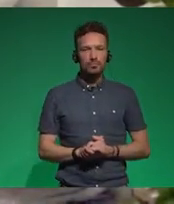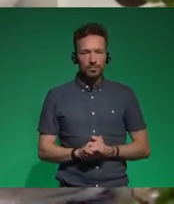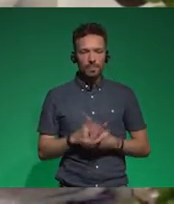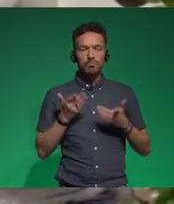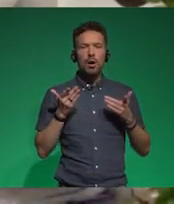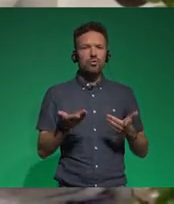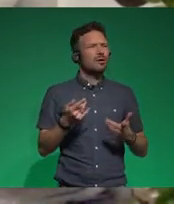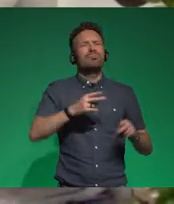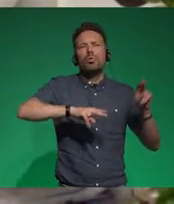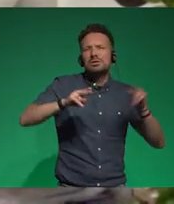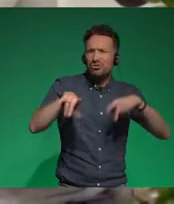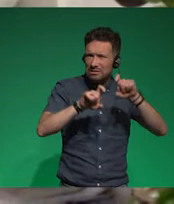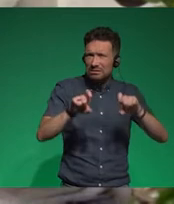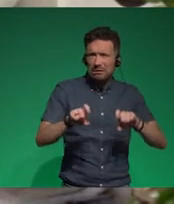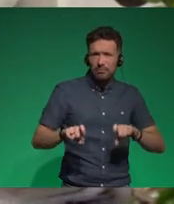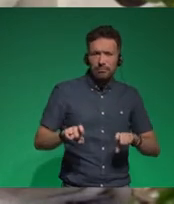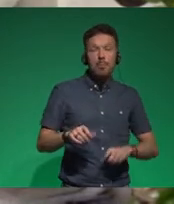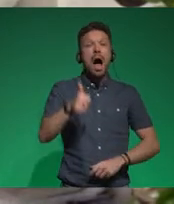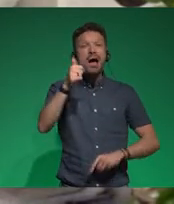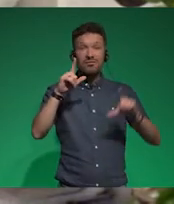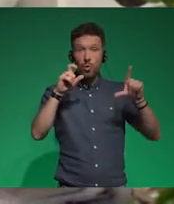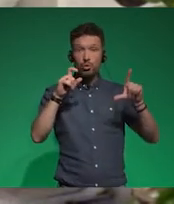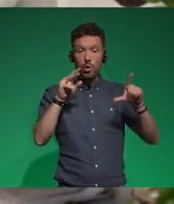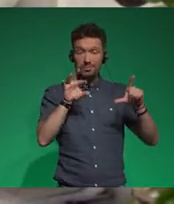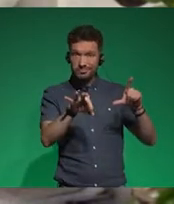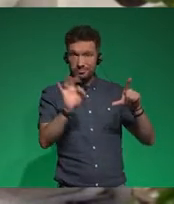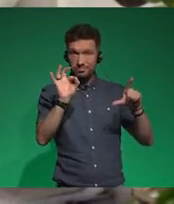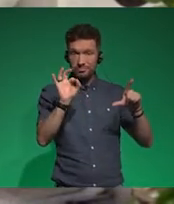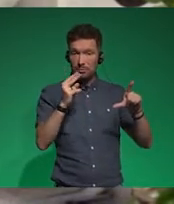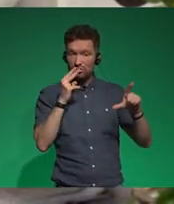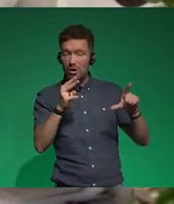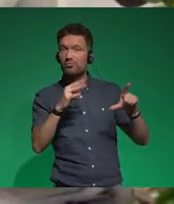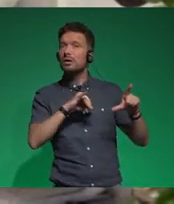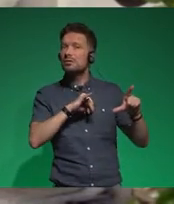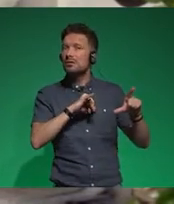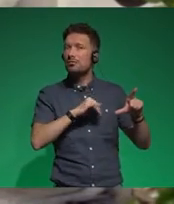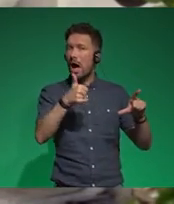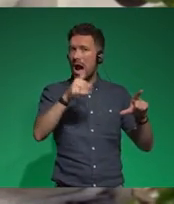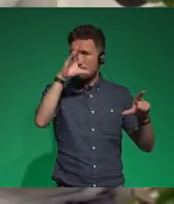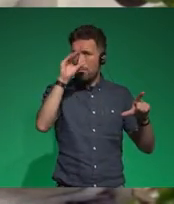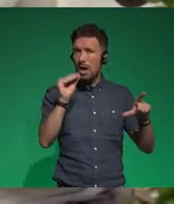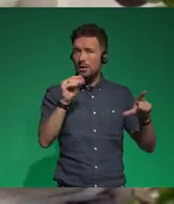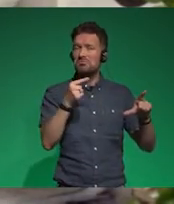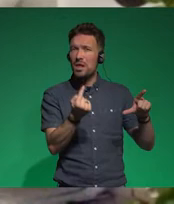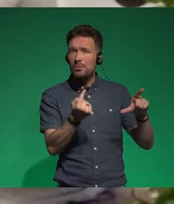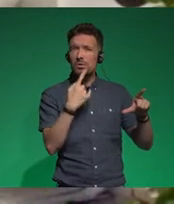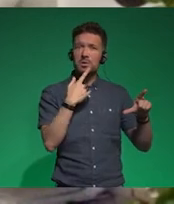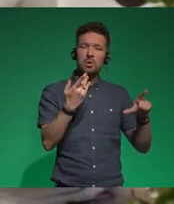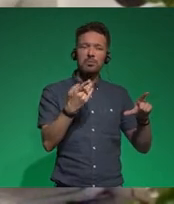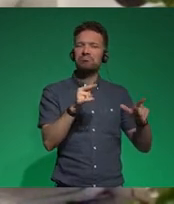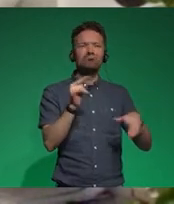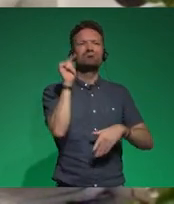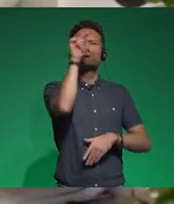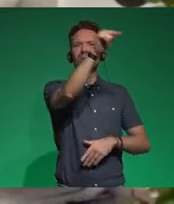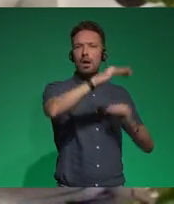would show the guy was pointing to the land where the government would build the first